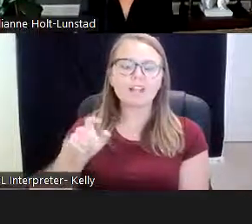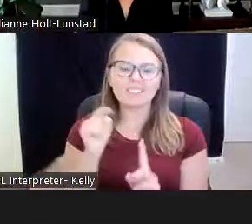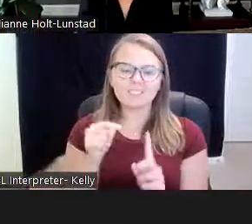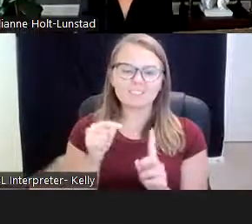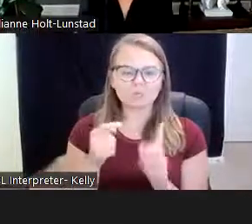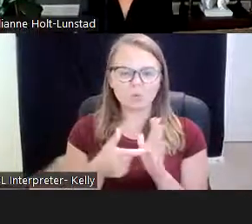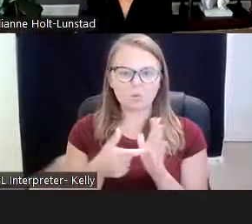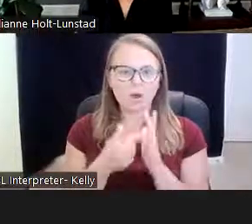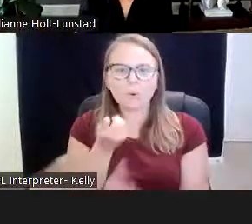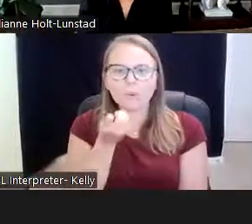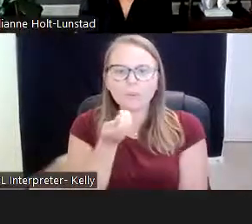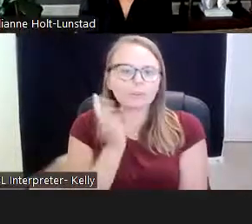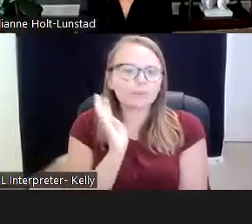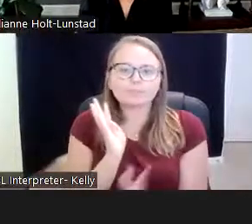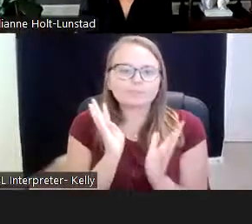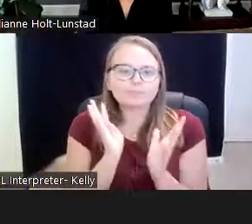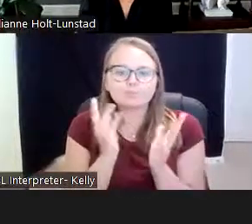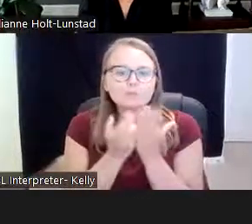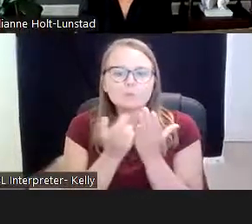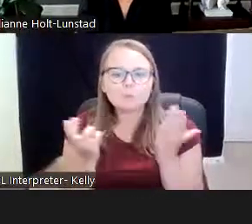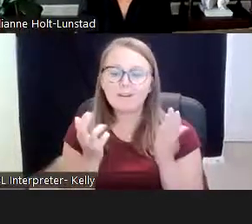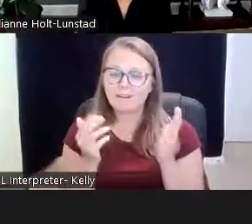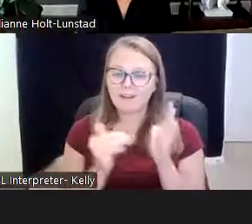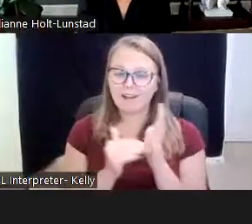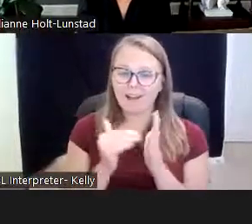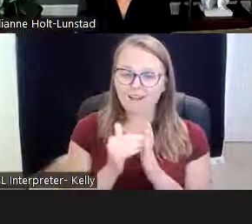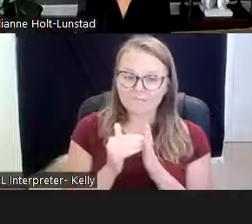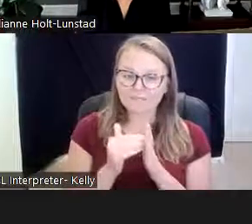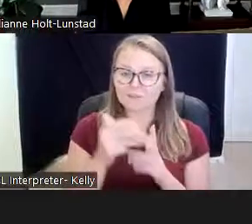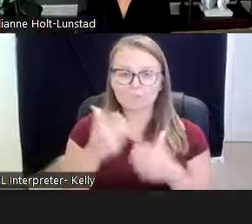resources. Oftentimes, barriers